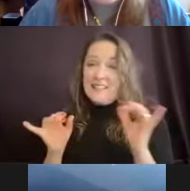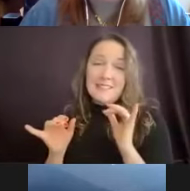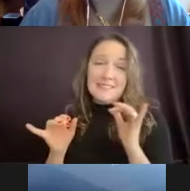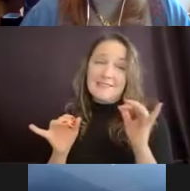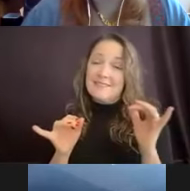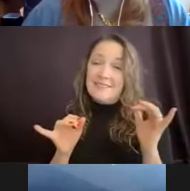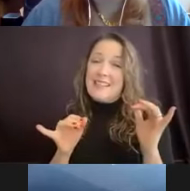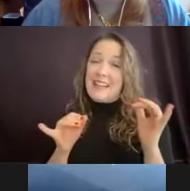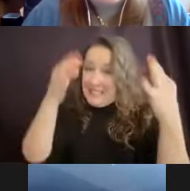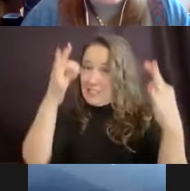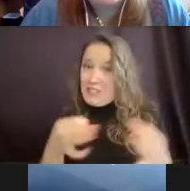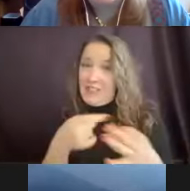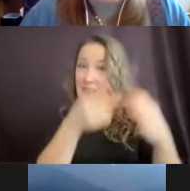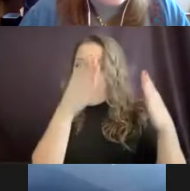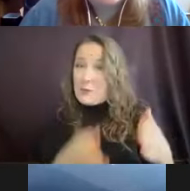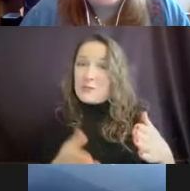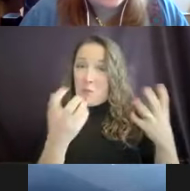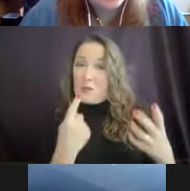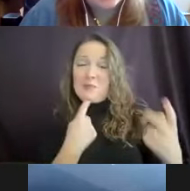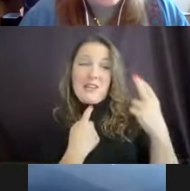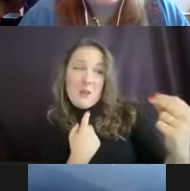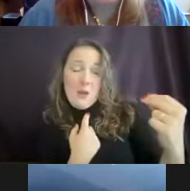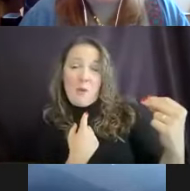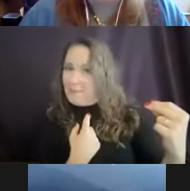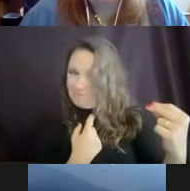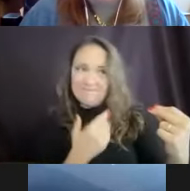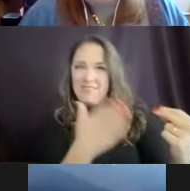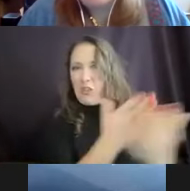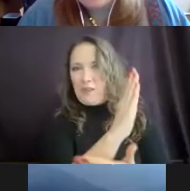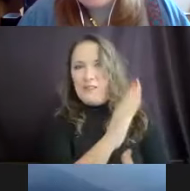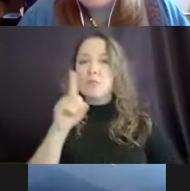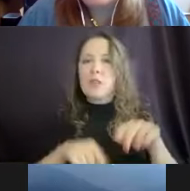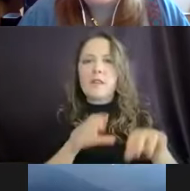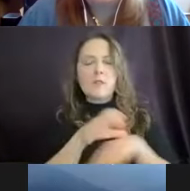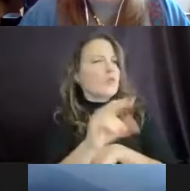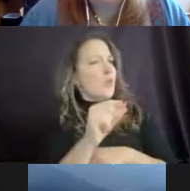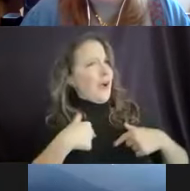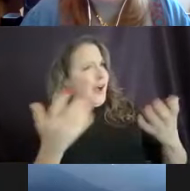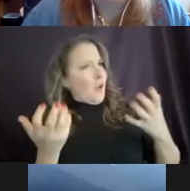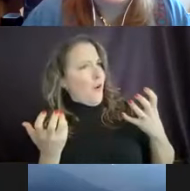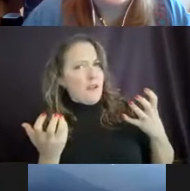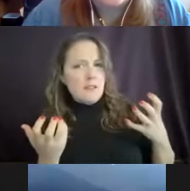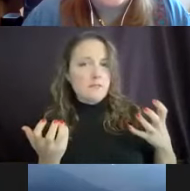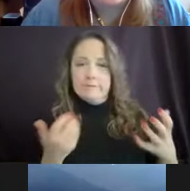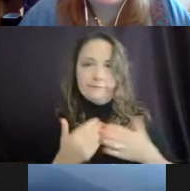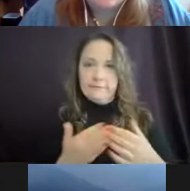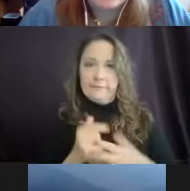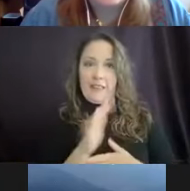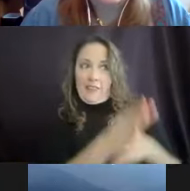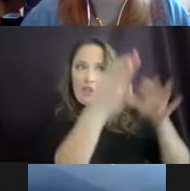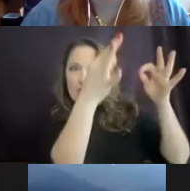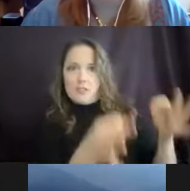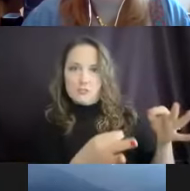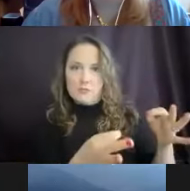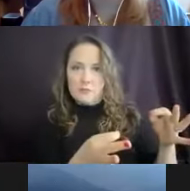decision, and you can't force somebody to stay in a relationship with you just because you want to. That's a violation of